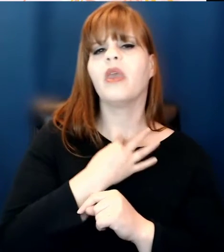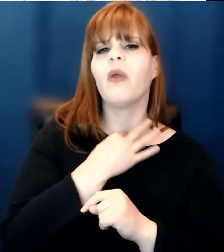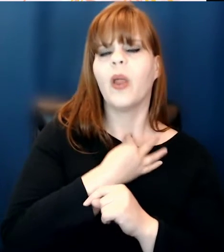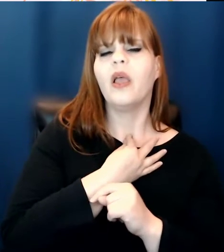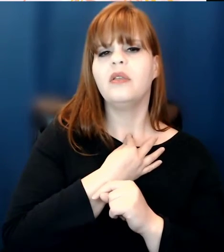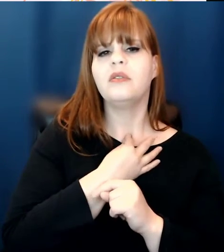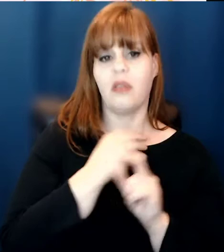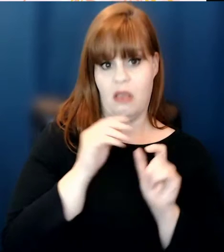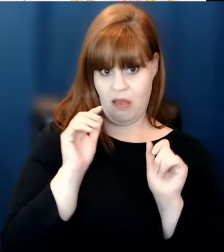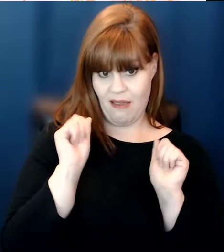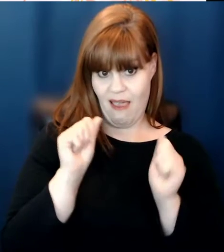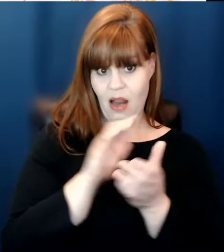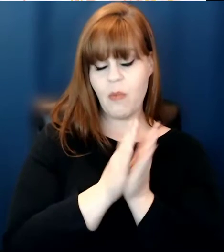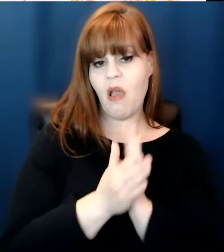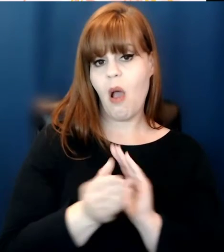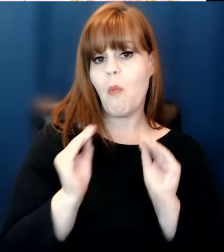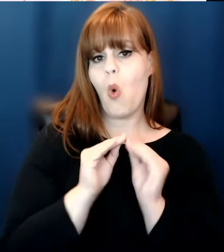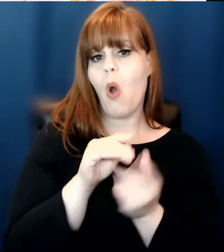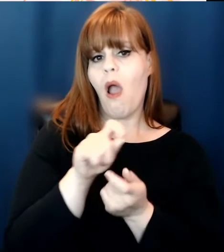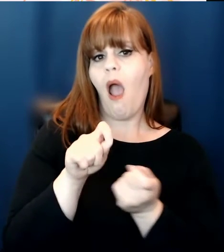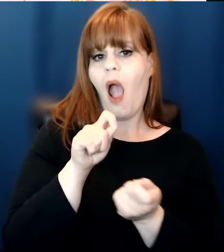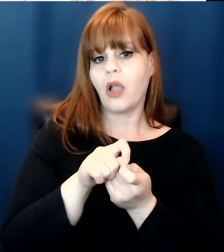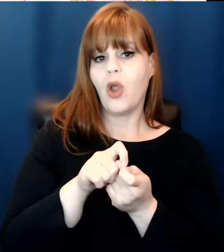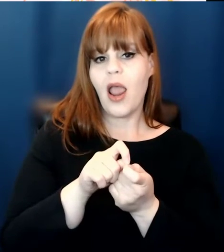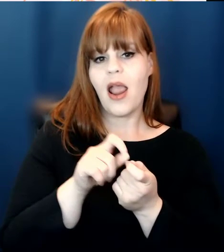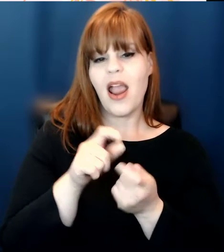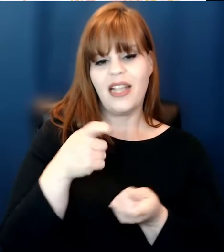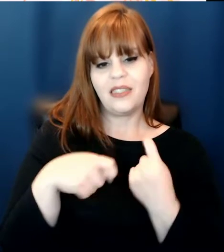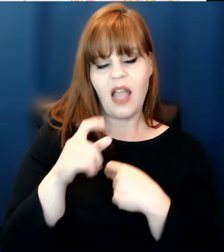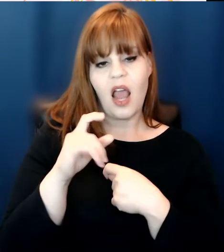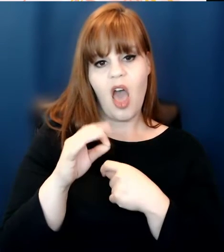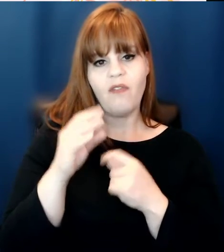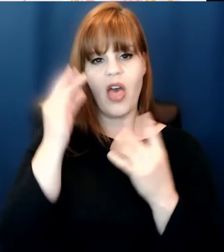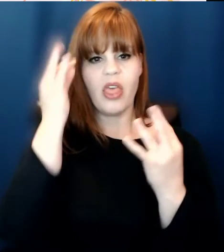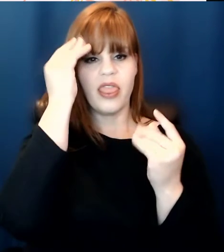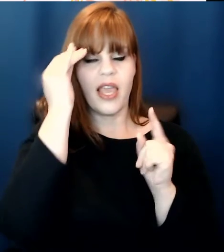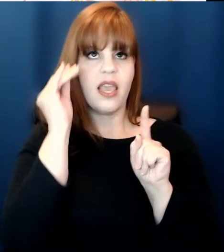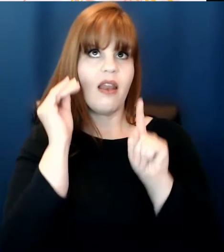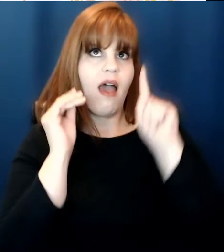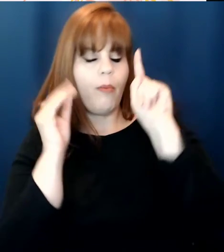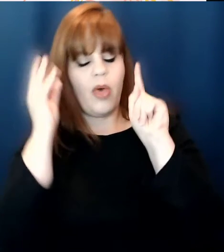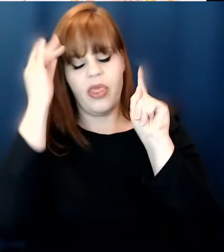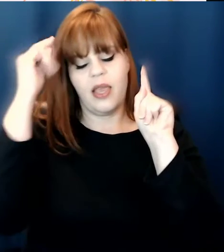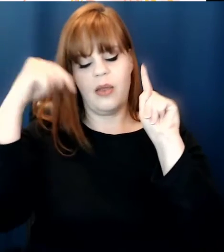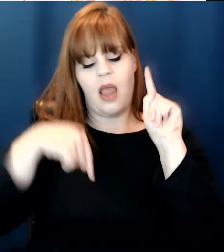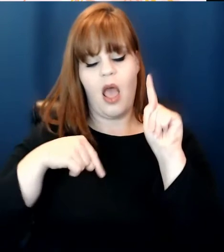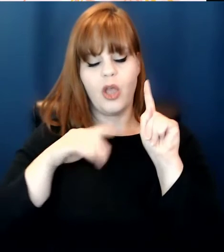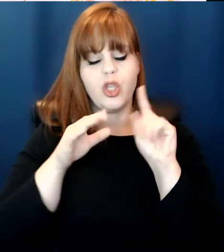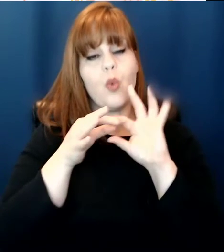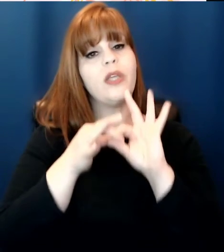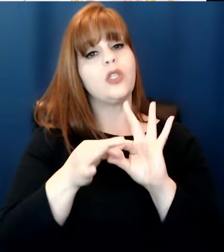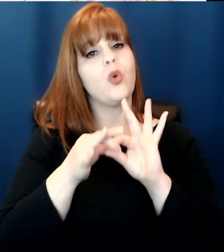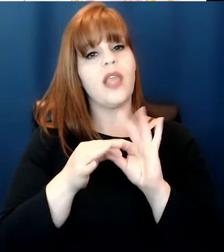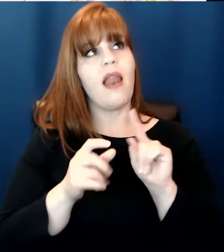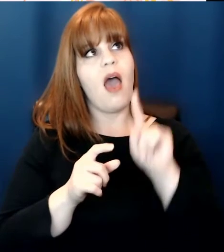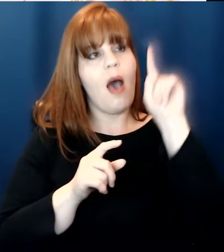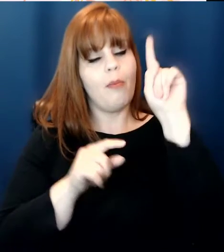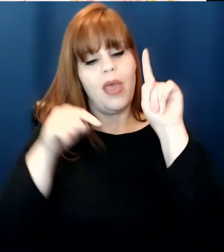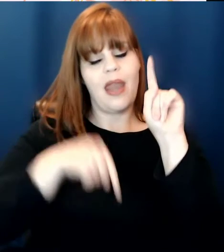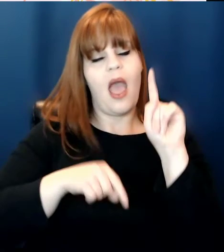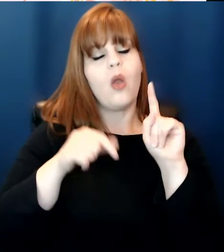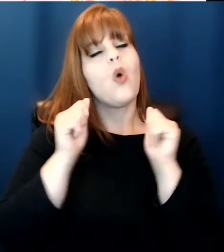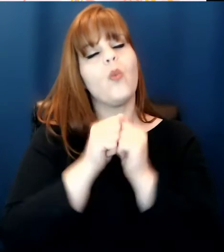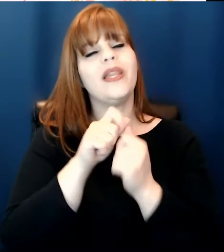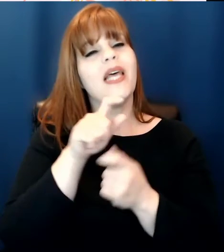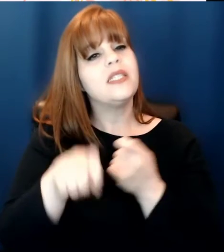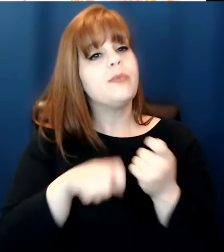could become more accurate if instead of thinking up and thinking down, you associated up and down with specific